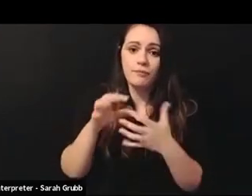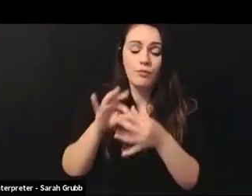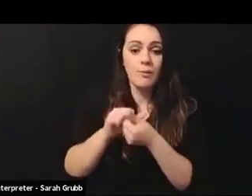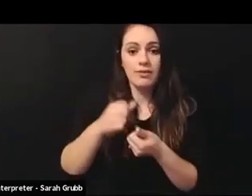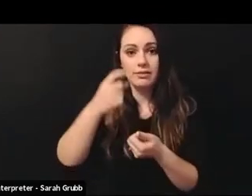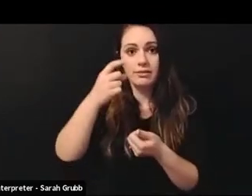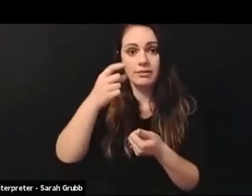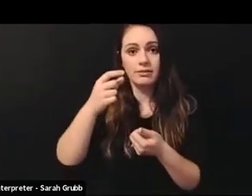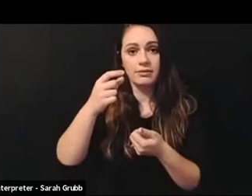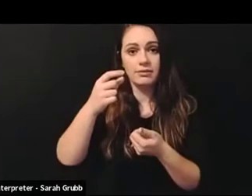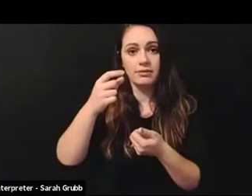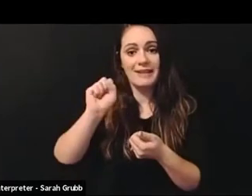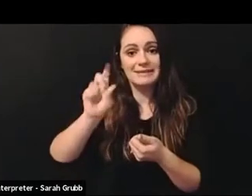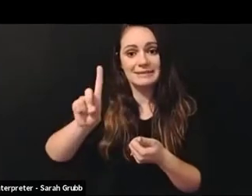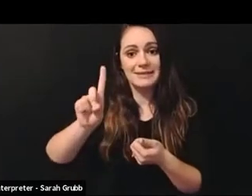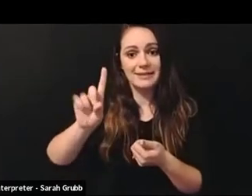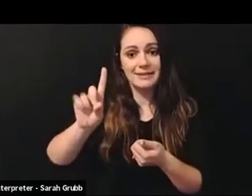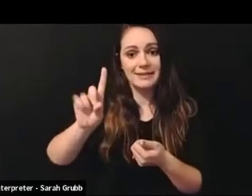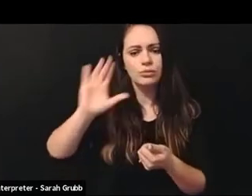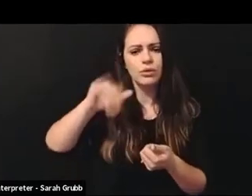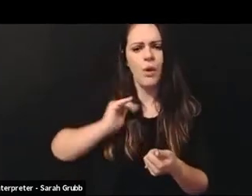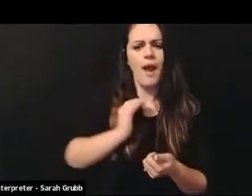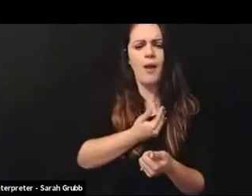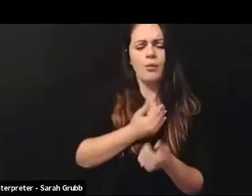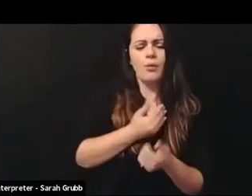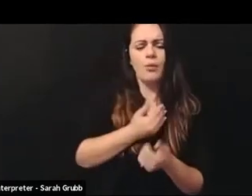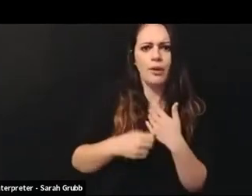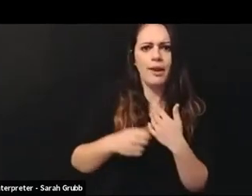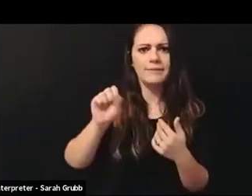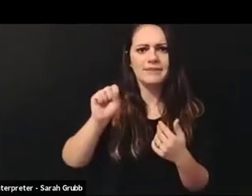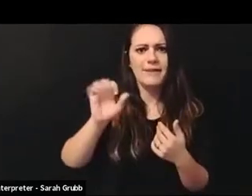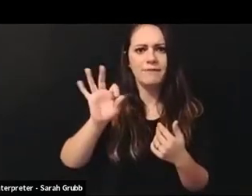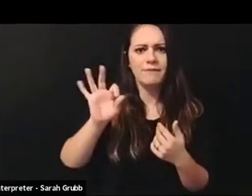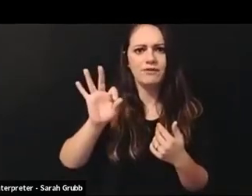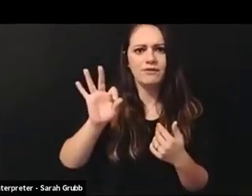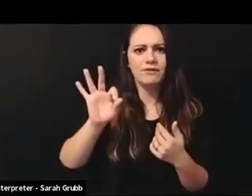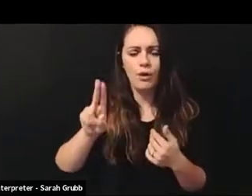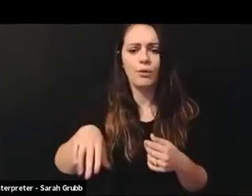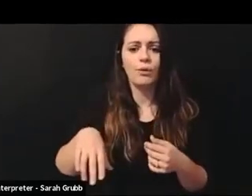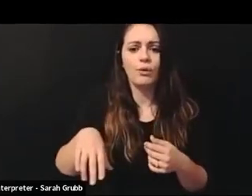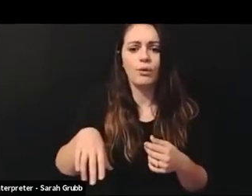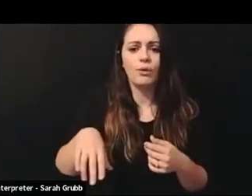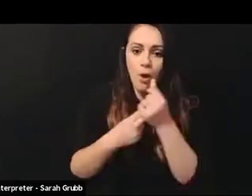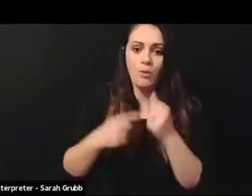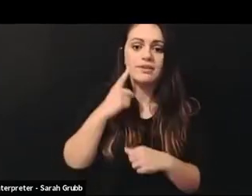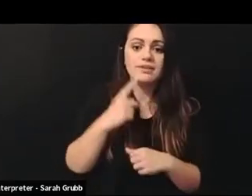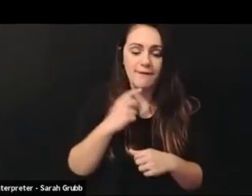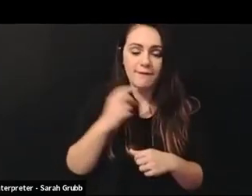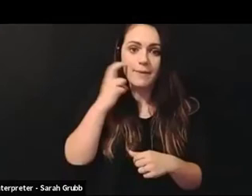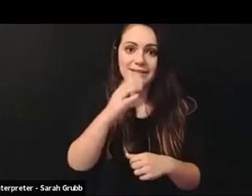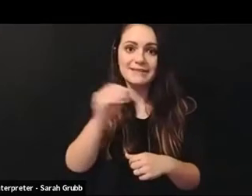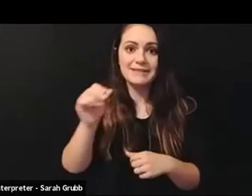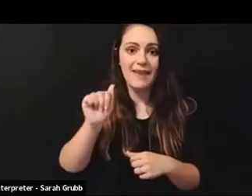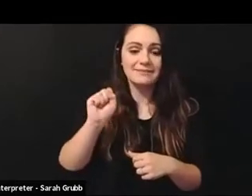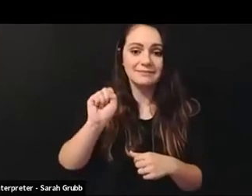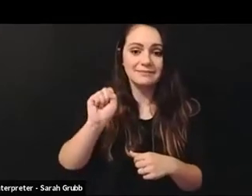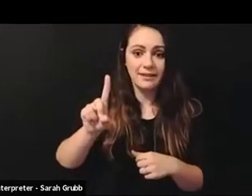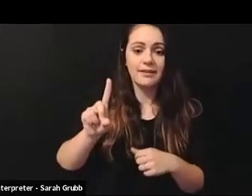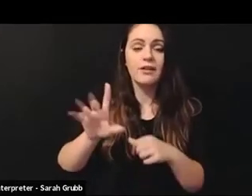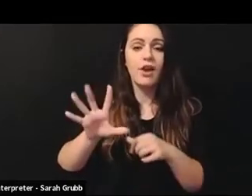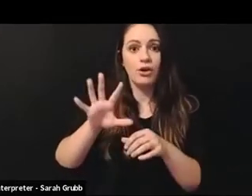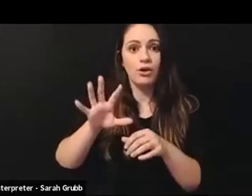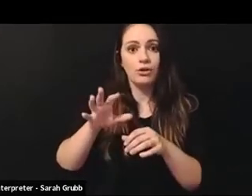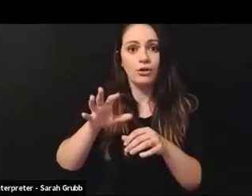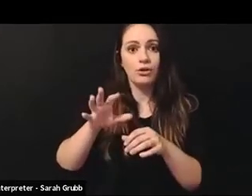I know in our program at San Francisco State, both deafblindness and autism are covered in the pre-service,